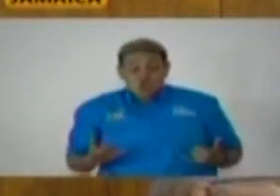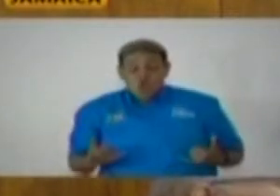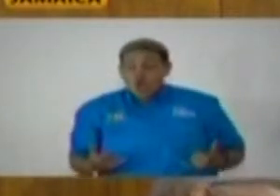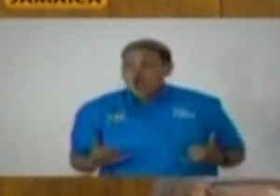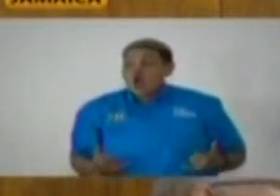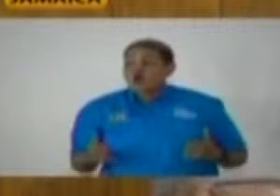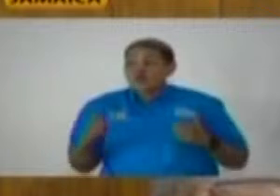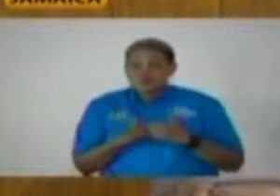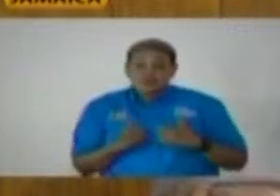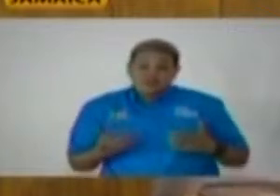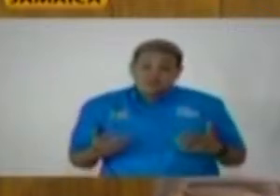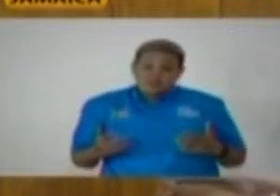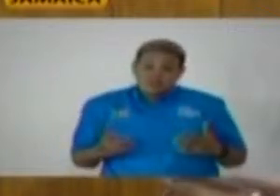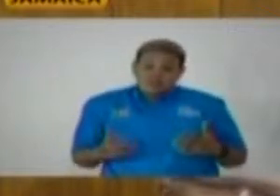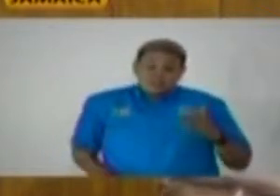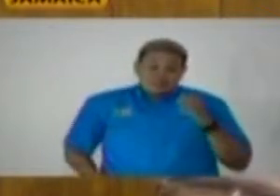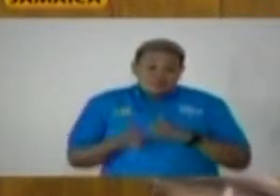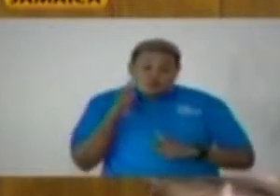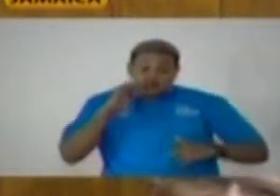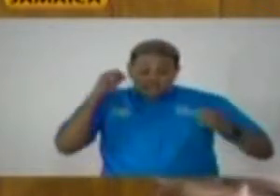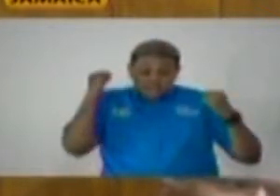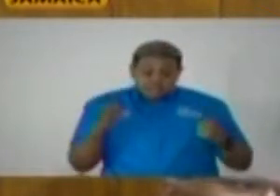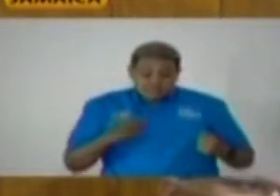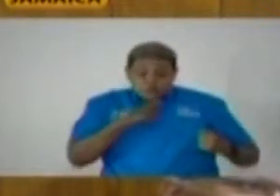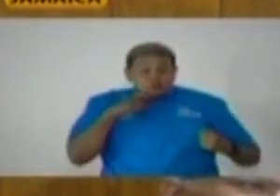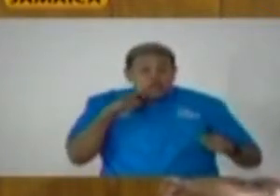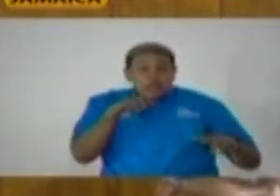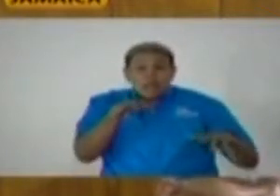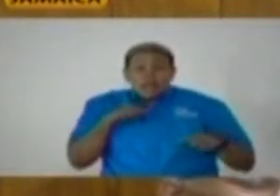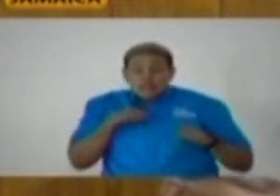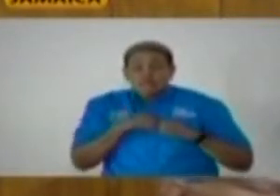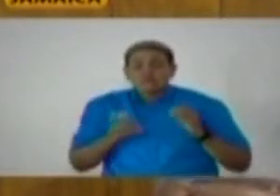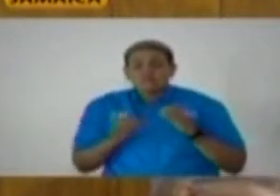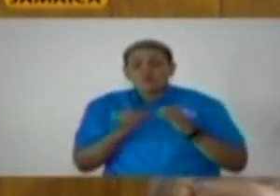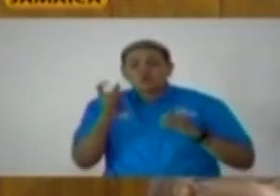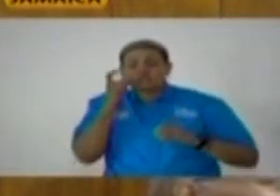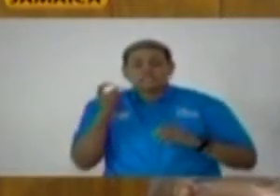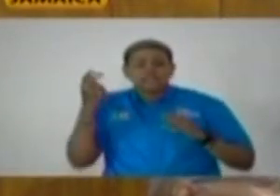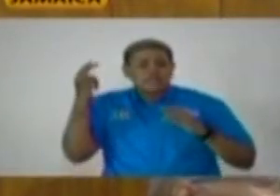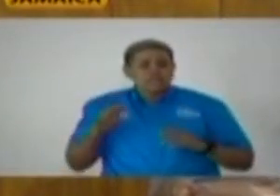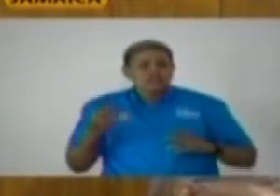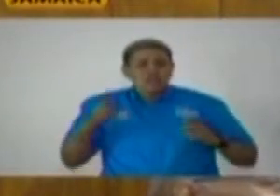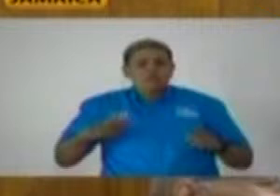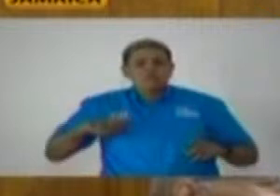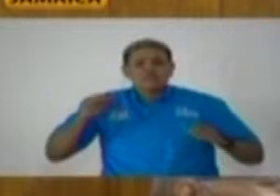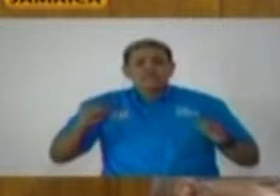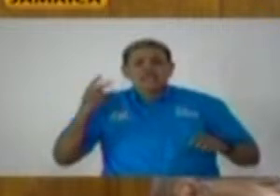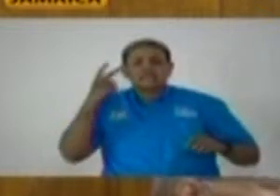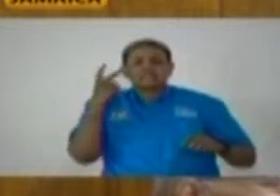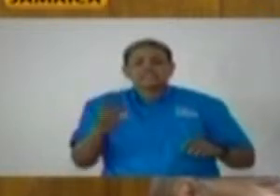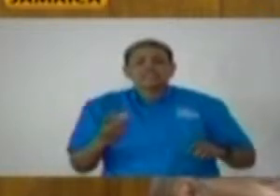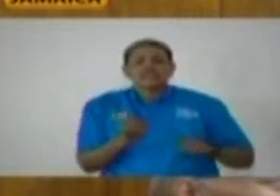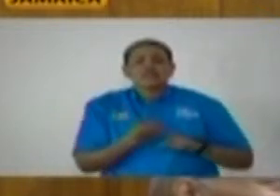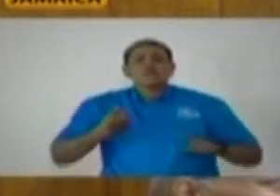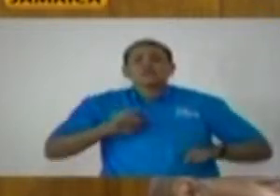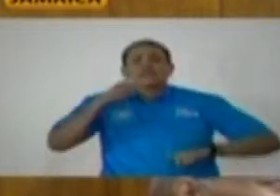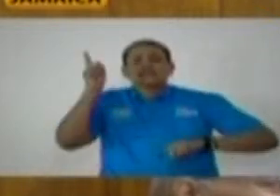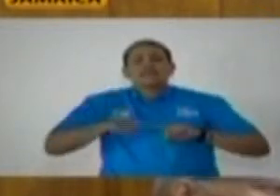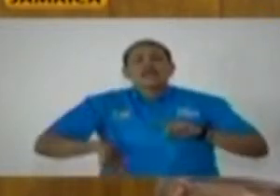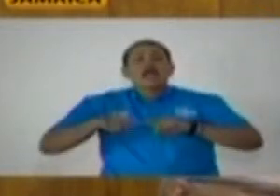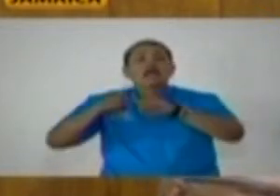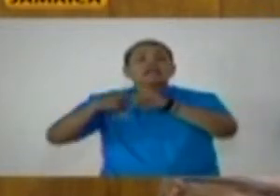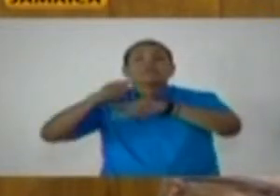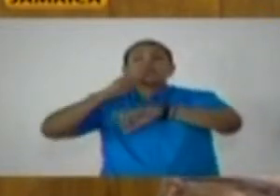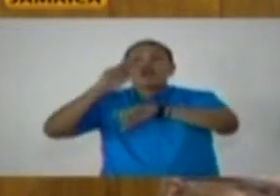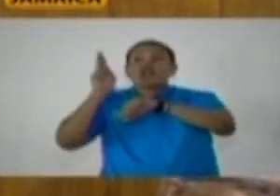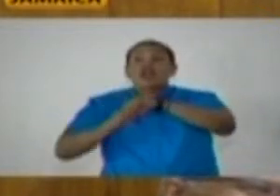with one of the more severe droughts we have had in more recent history, we can see that we cannot depend on